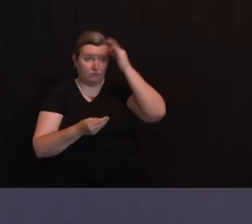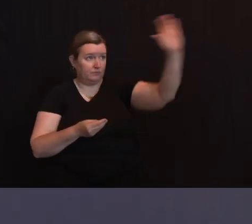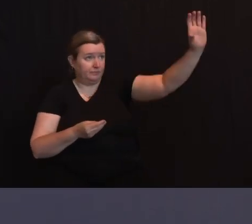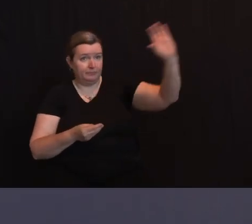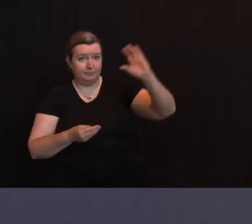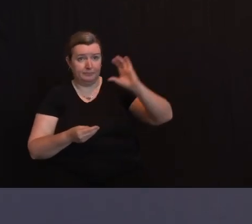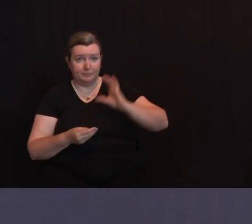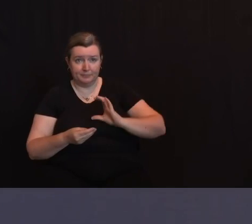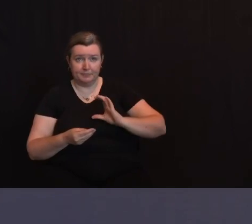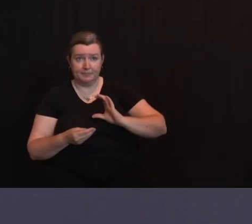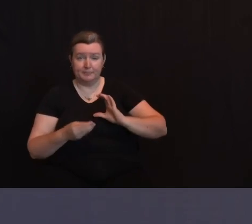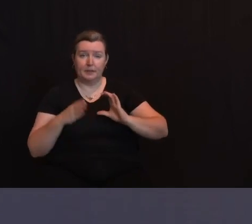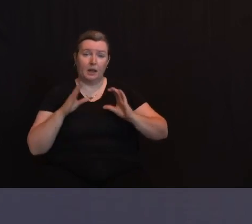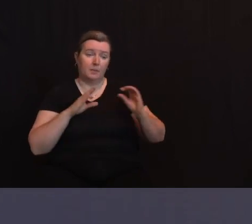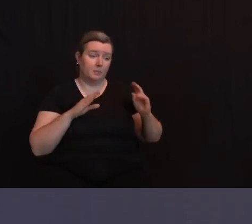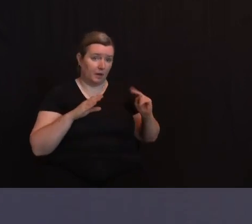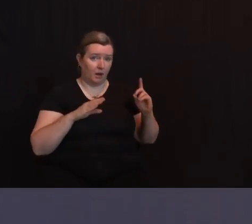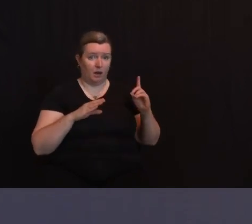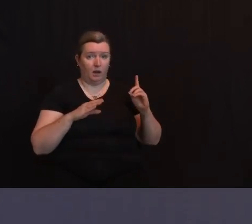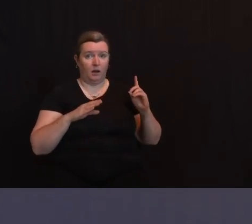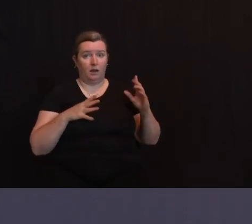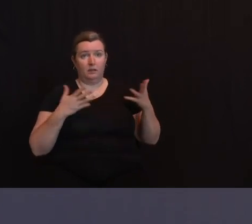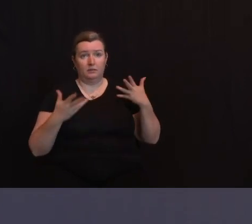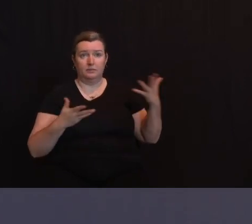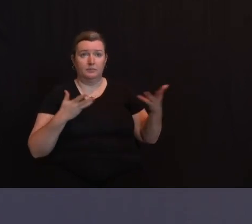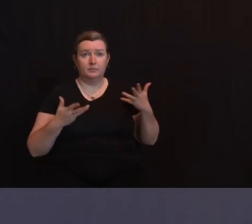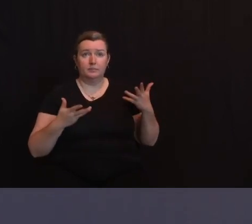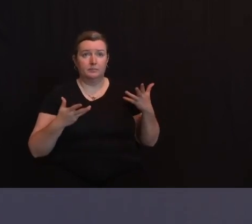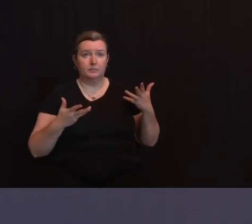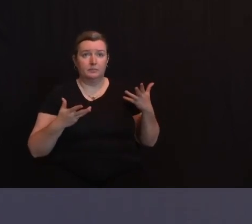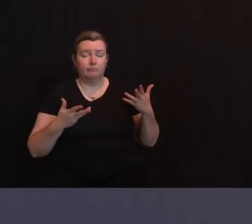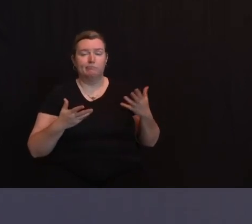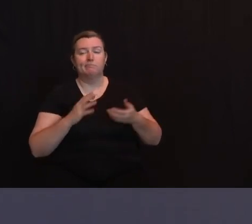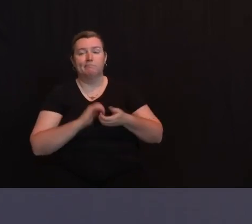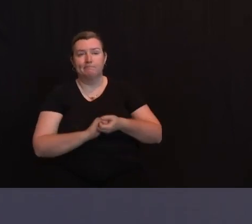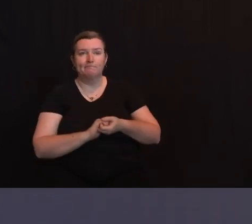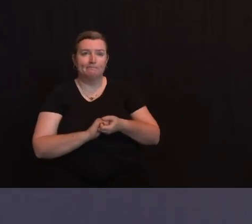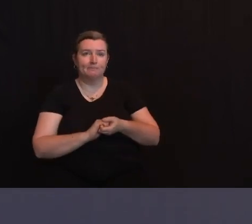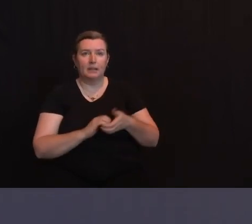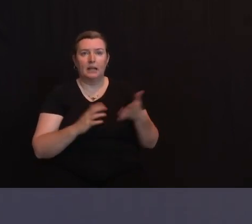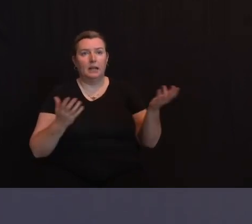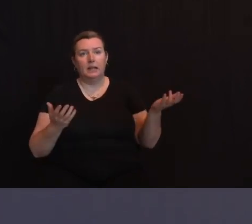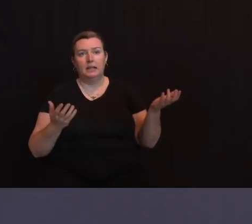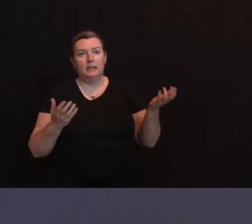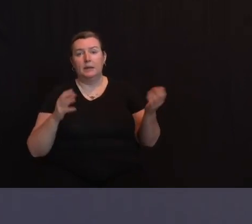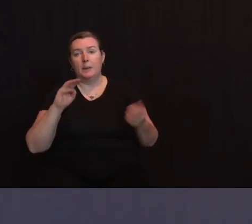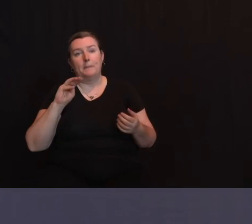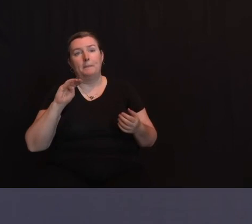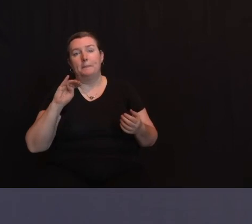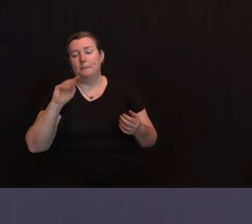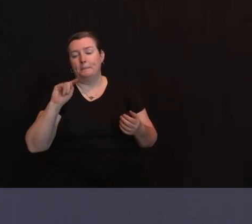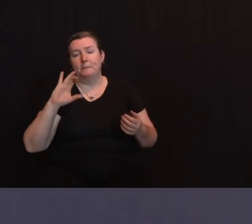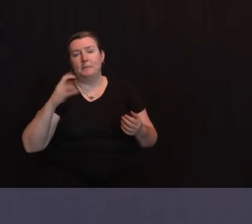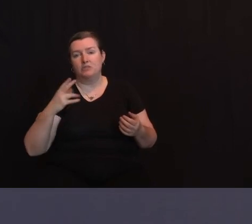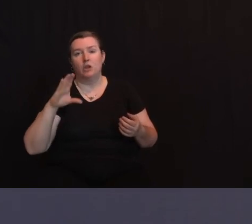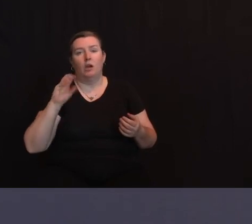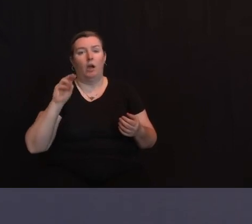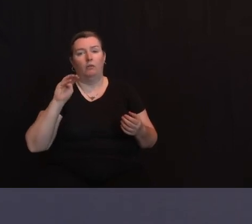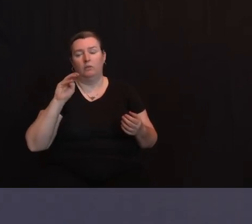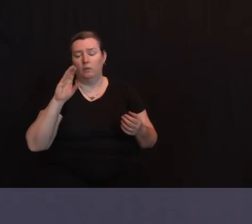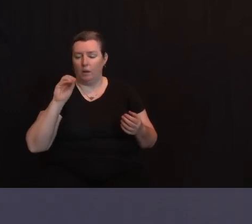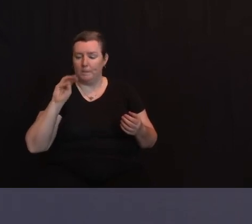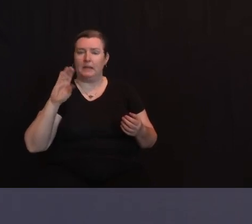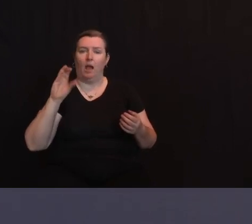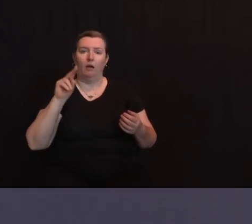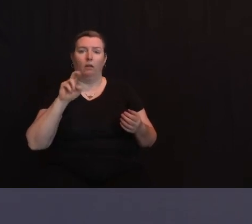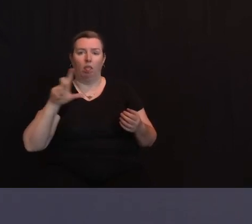moment one, given, again, this isn't that he's a Republican, it's just who he is. I have been skeptical. Again, a guy who's